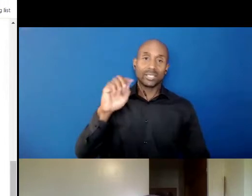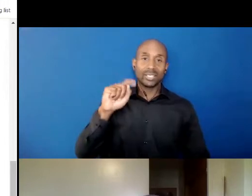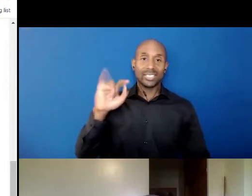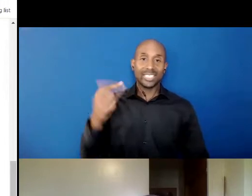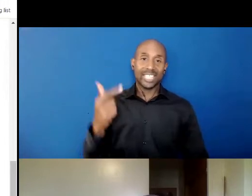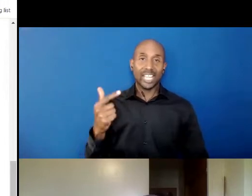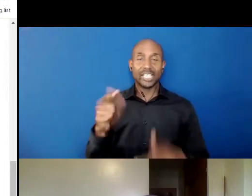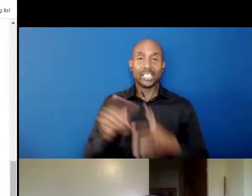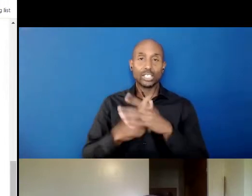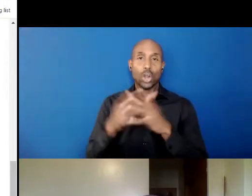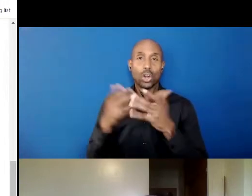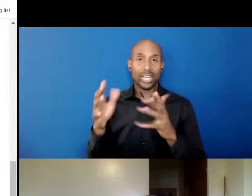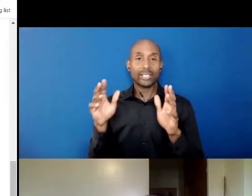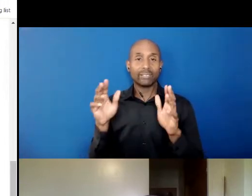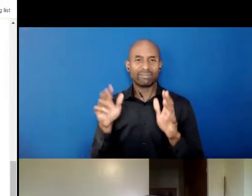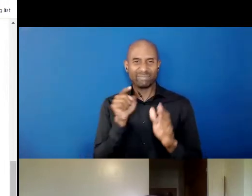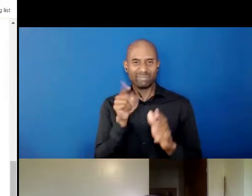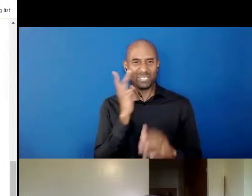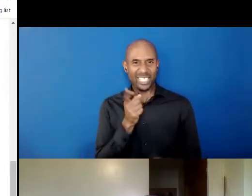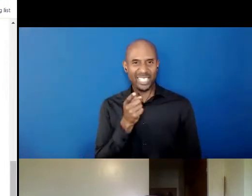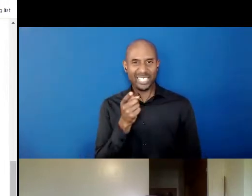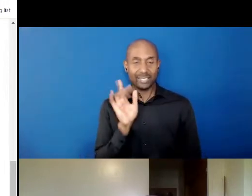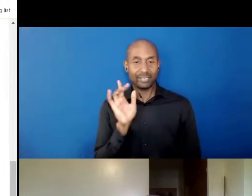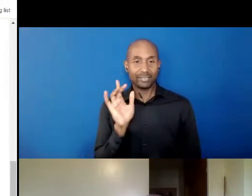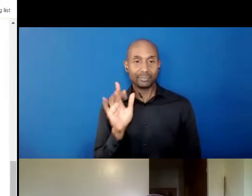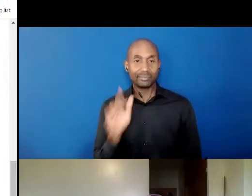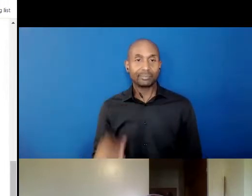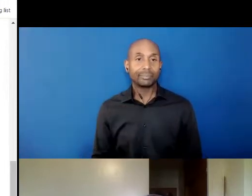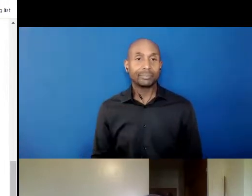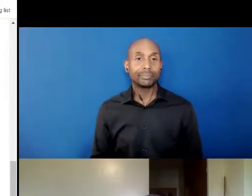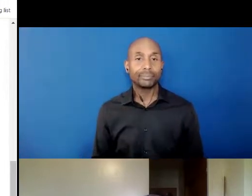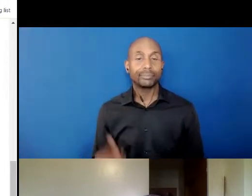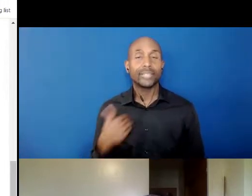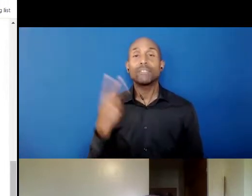two sort of options that you can go to: find an